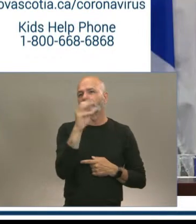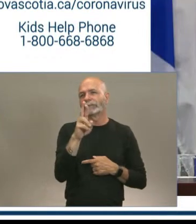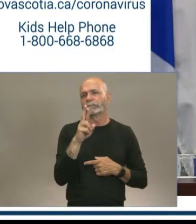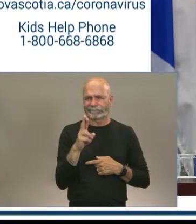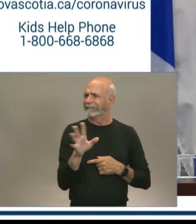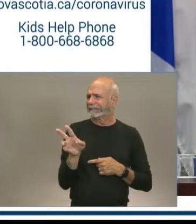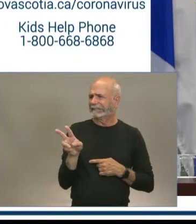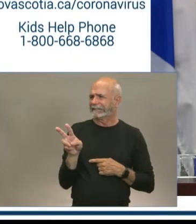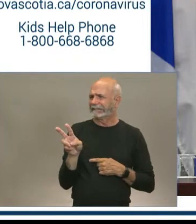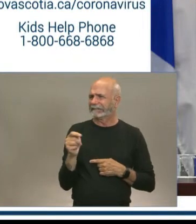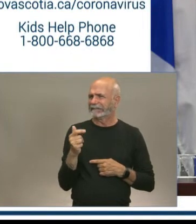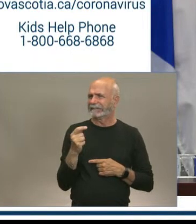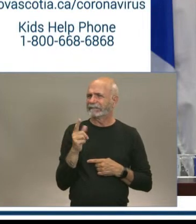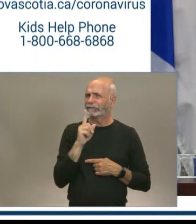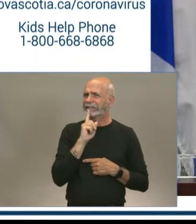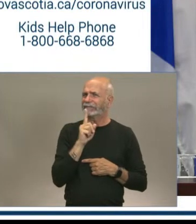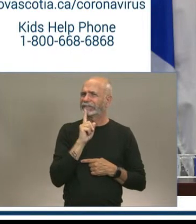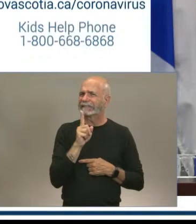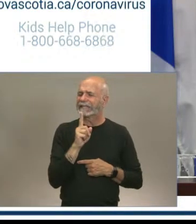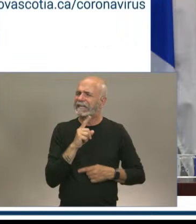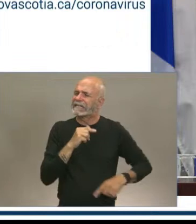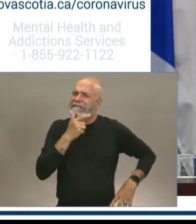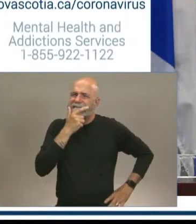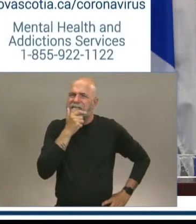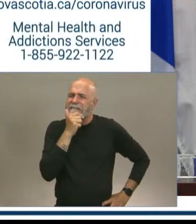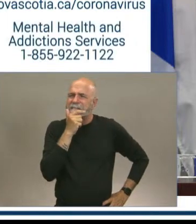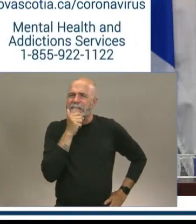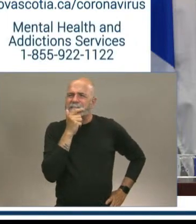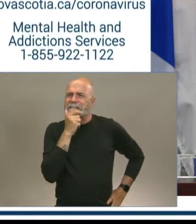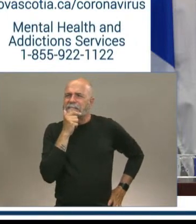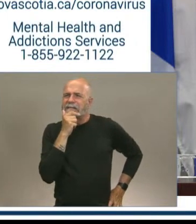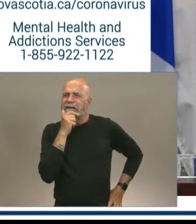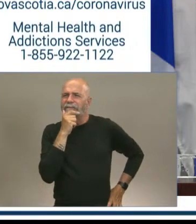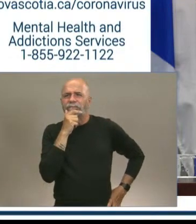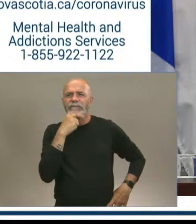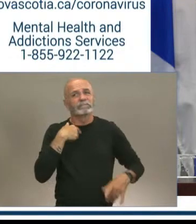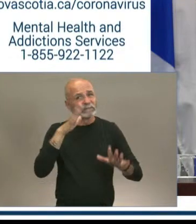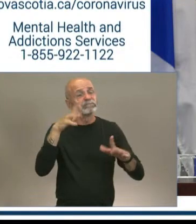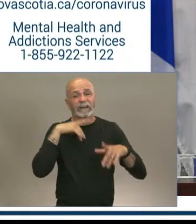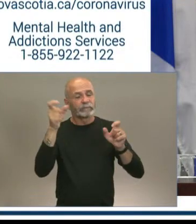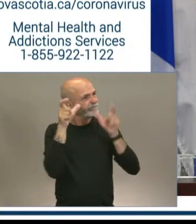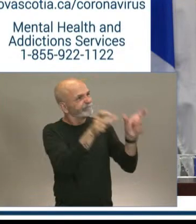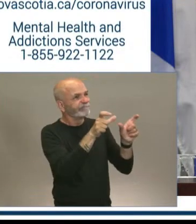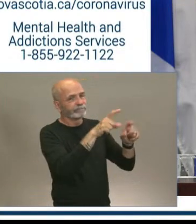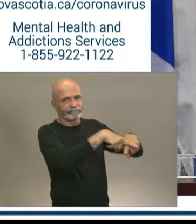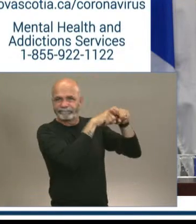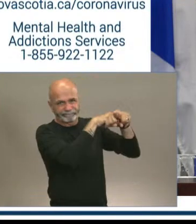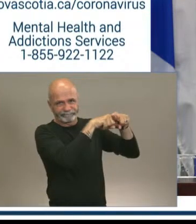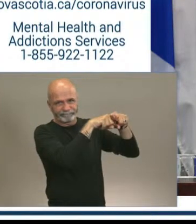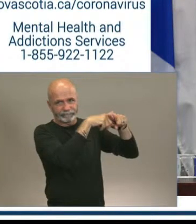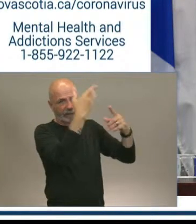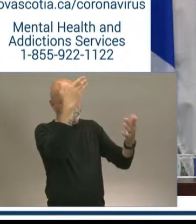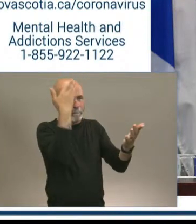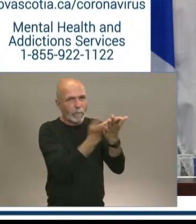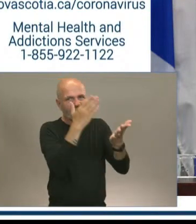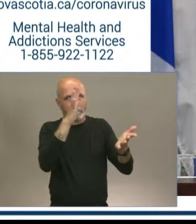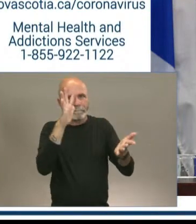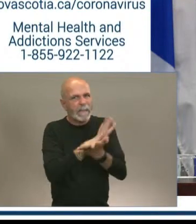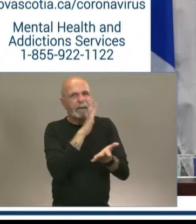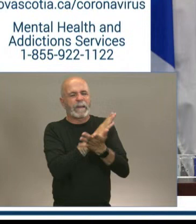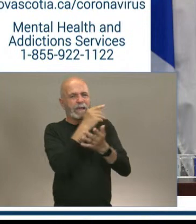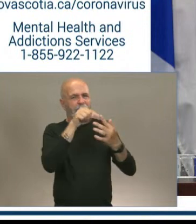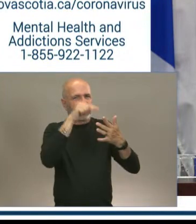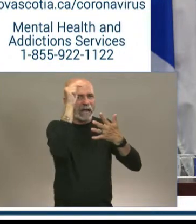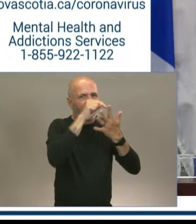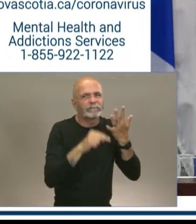automatic approval. I can just say that we have a right to stop people at the border and ask for a proof of vaccine and ID and where they're coming from,